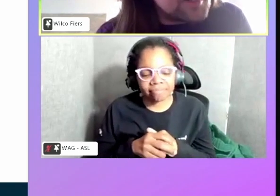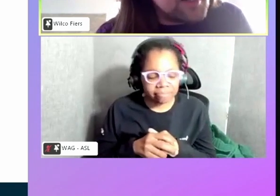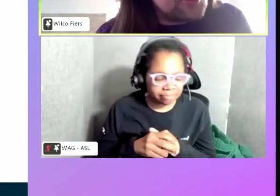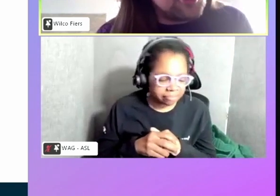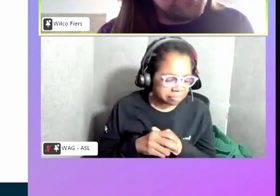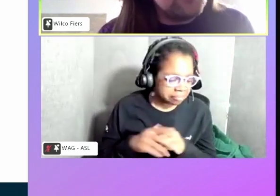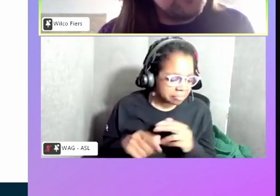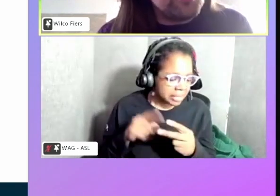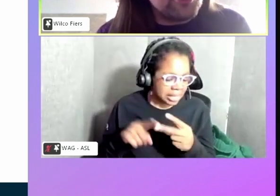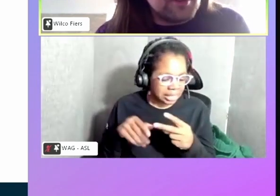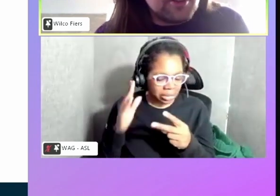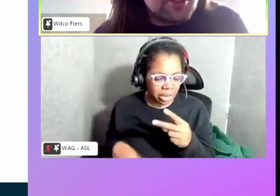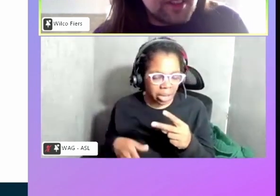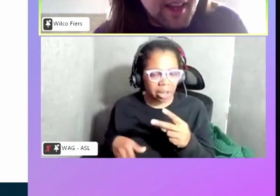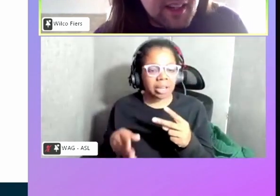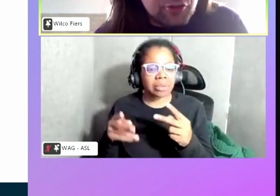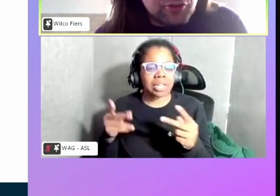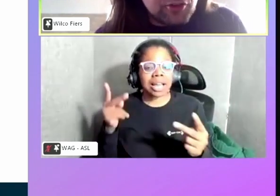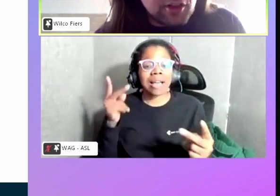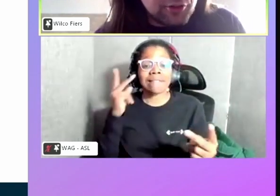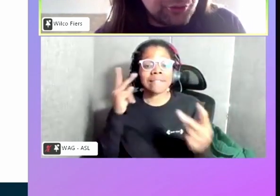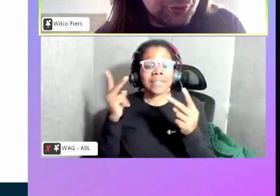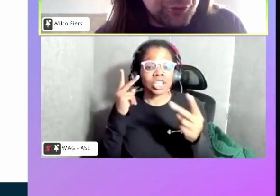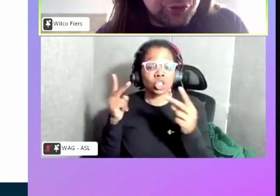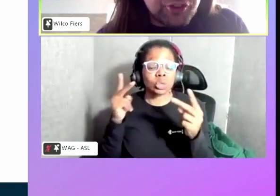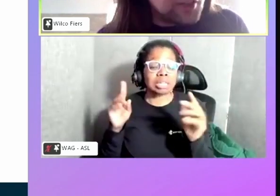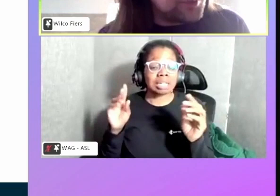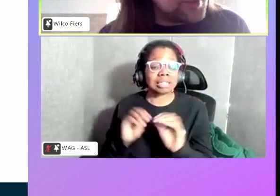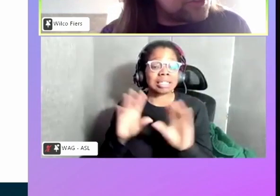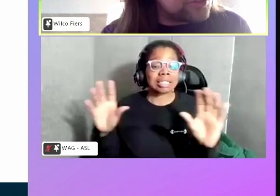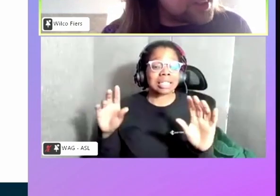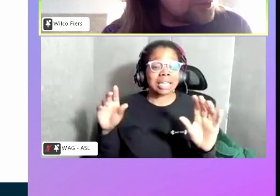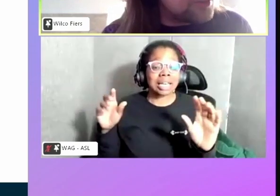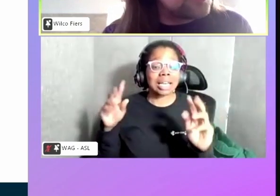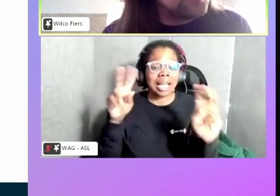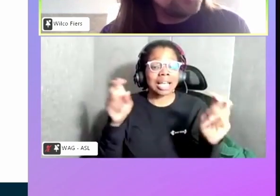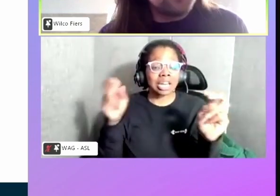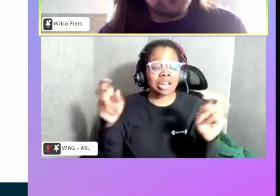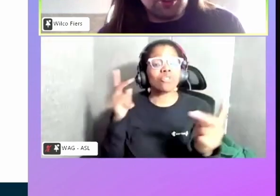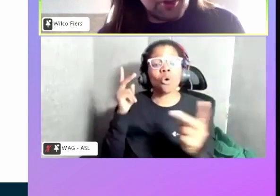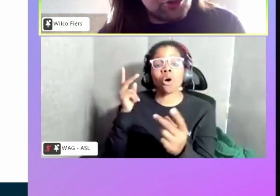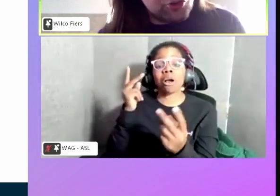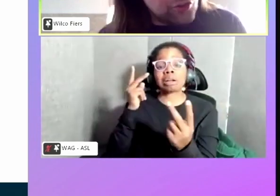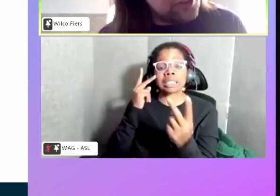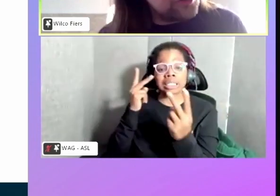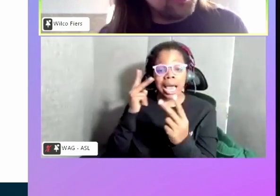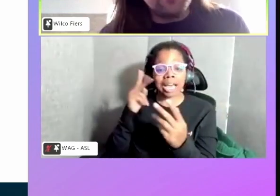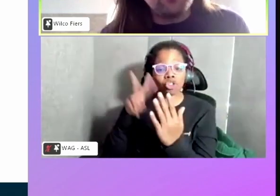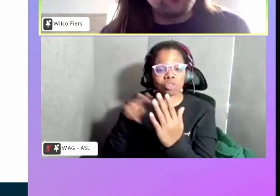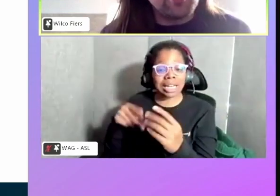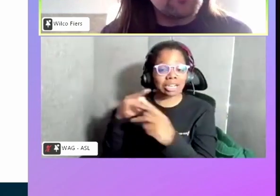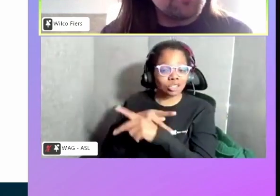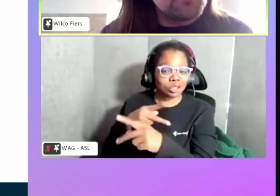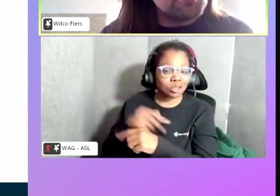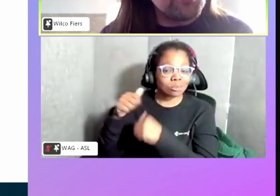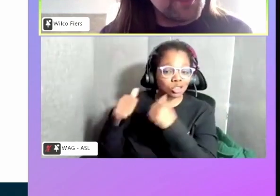The second outcome is use visually distinct headings for sighted readers can determine the structure. And the